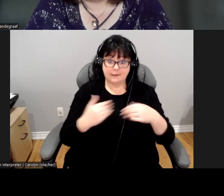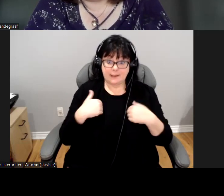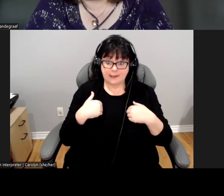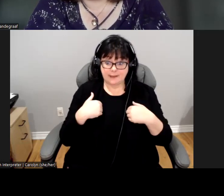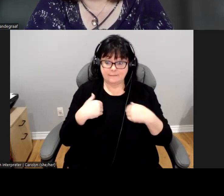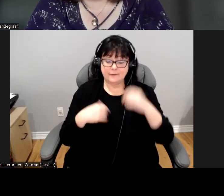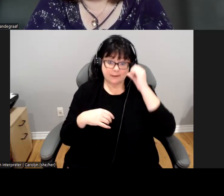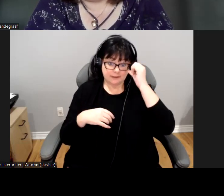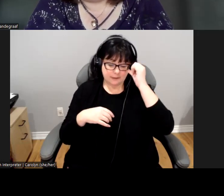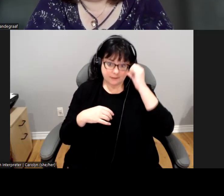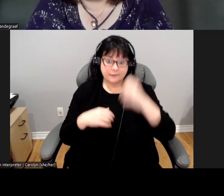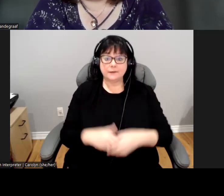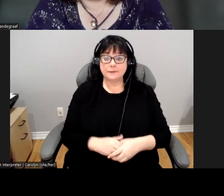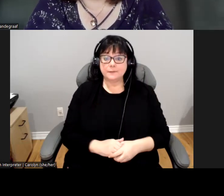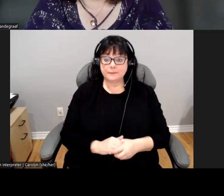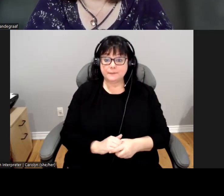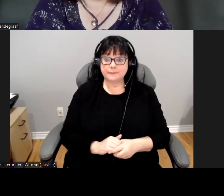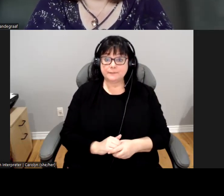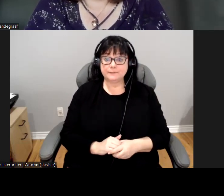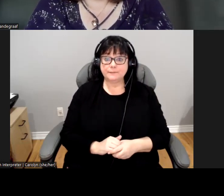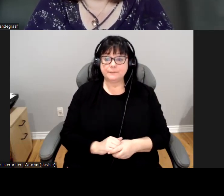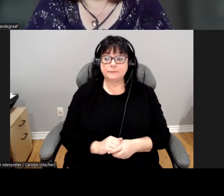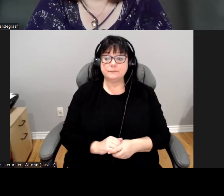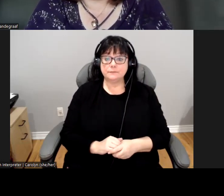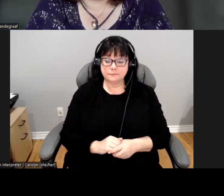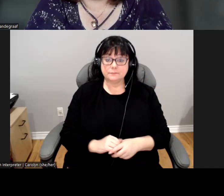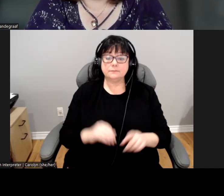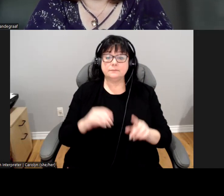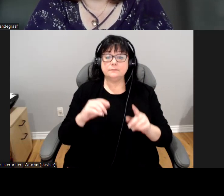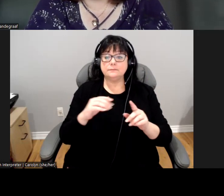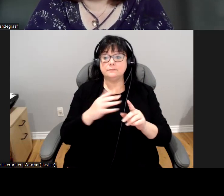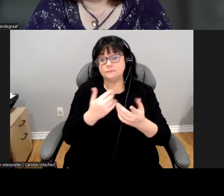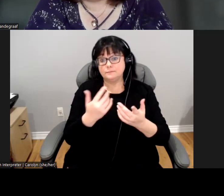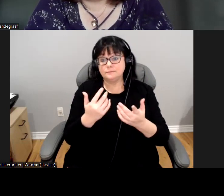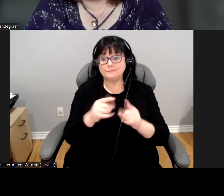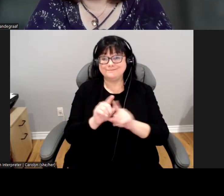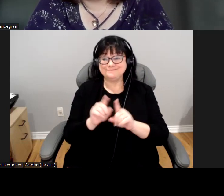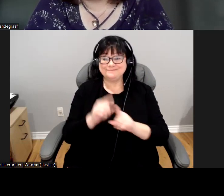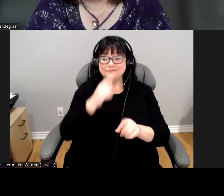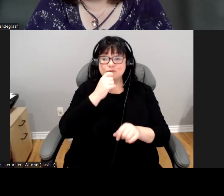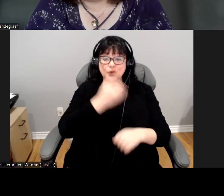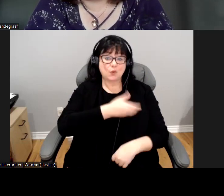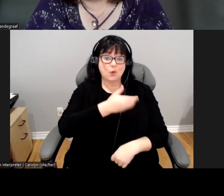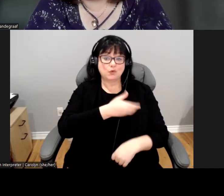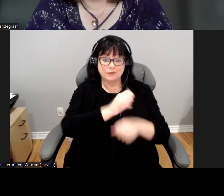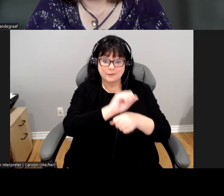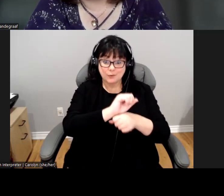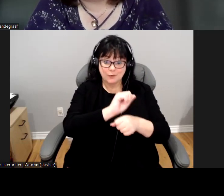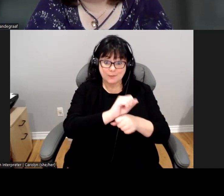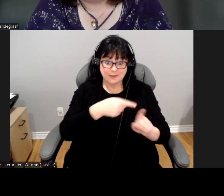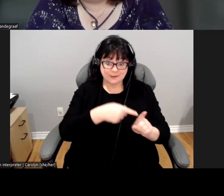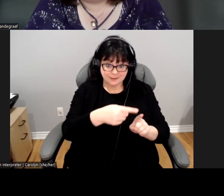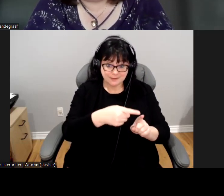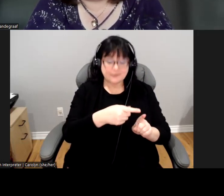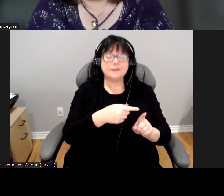seekers are going through. And ultimately, the challenge that the employment coaches that are working in employment services